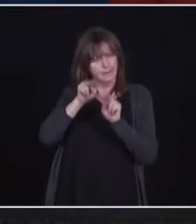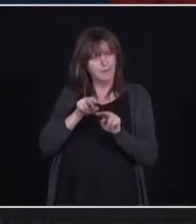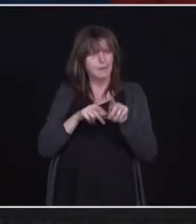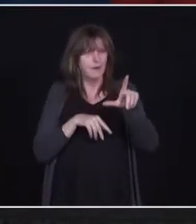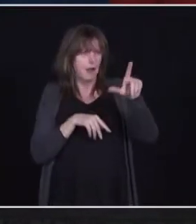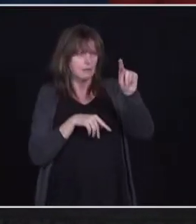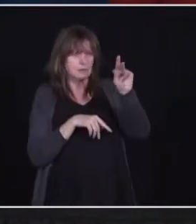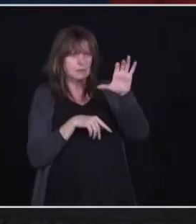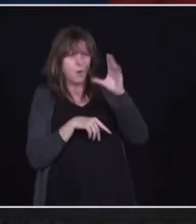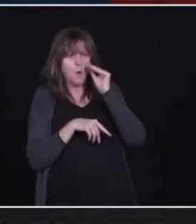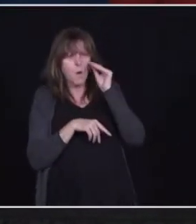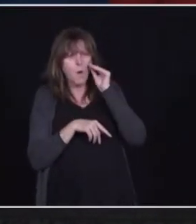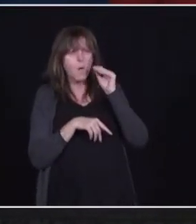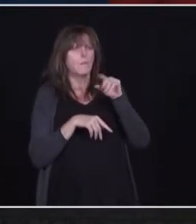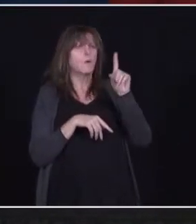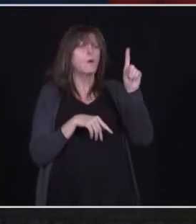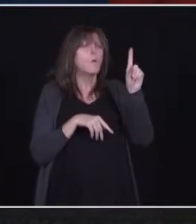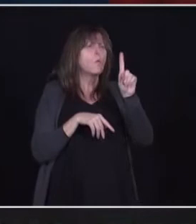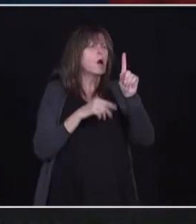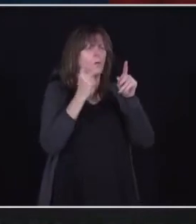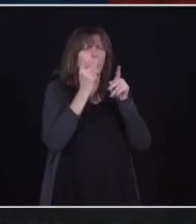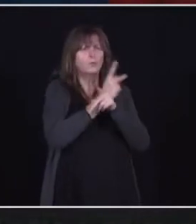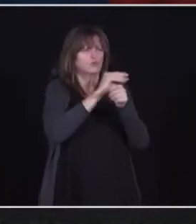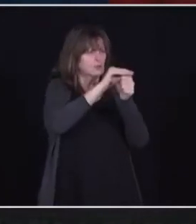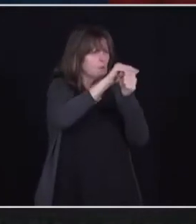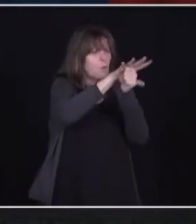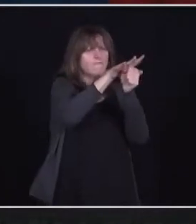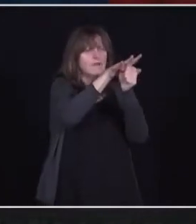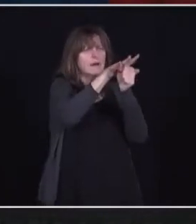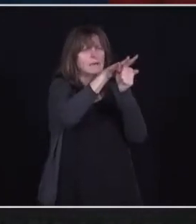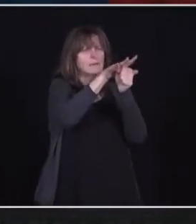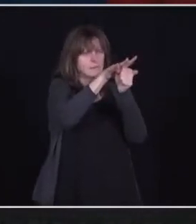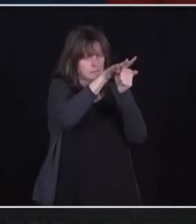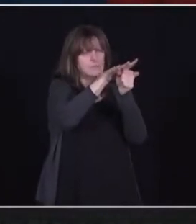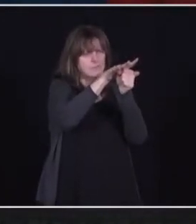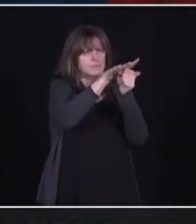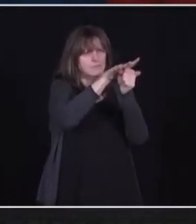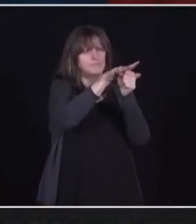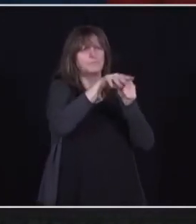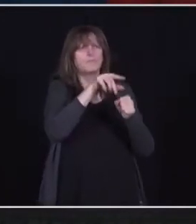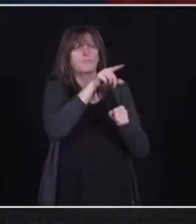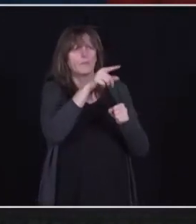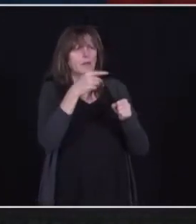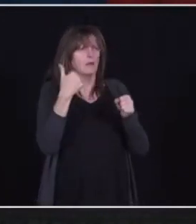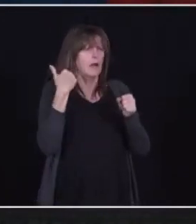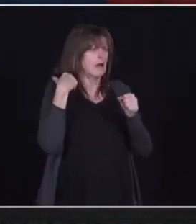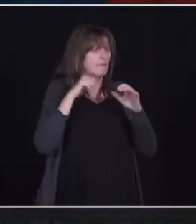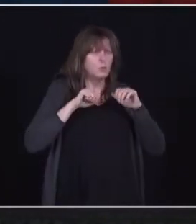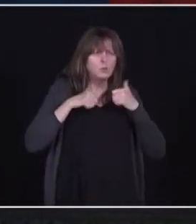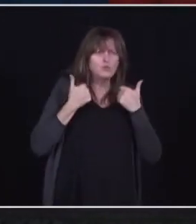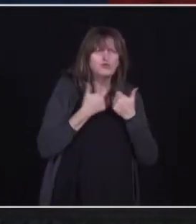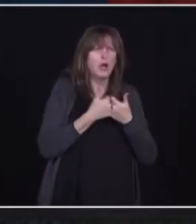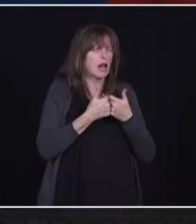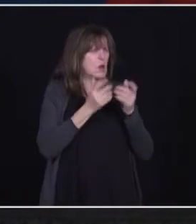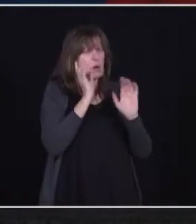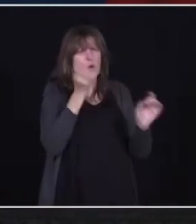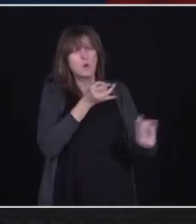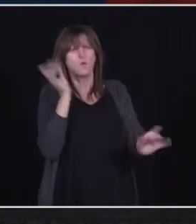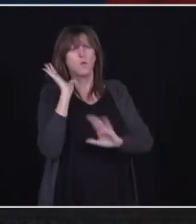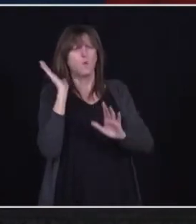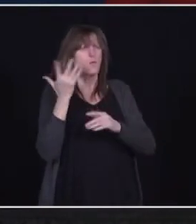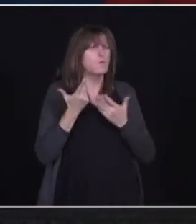had COVID-19 so tragically visited upon them, or where they've had challenges and tragedies before, where there is communal living, that is to